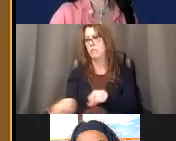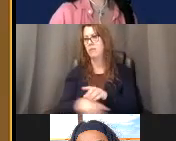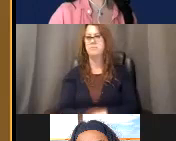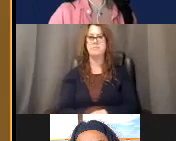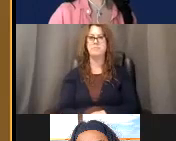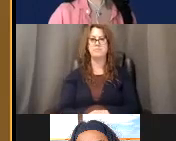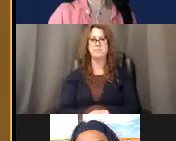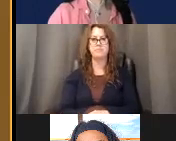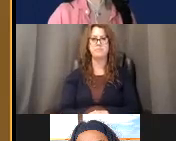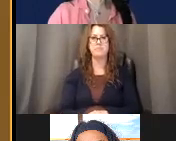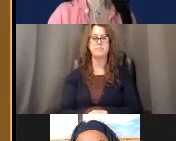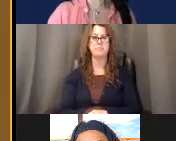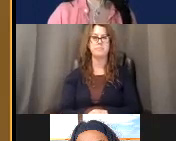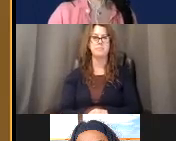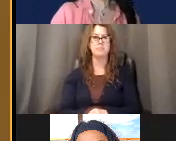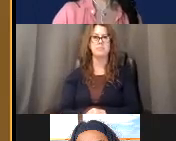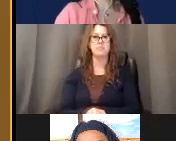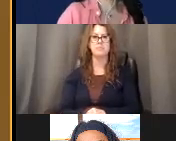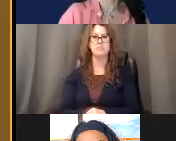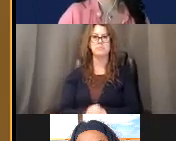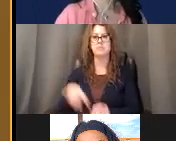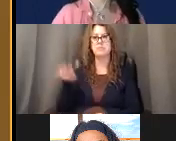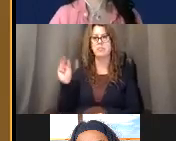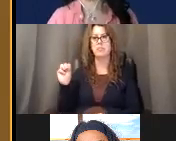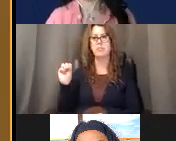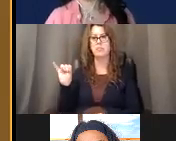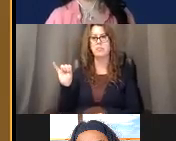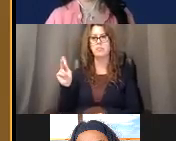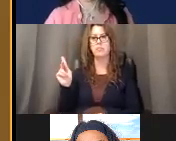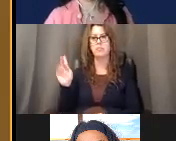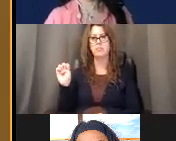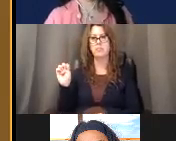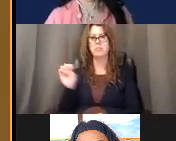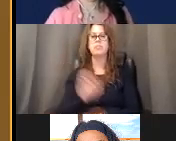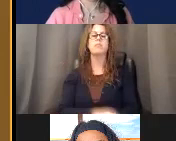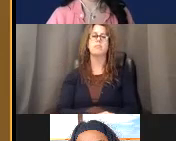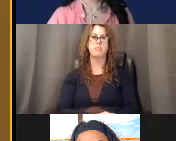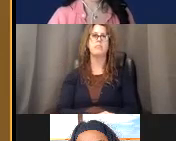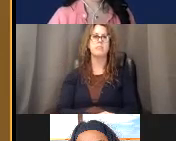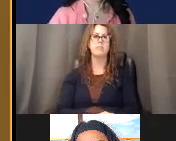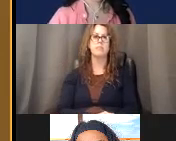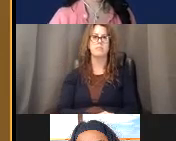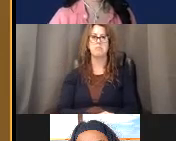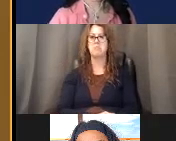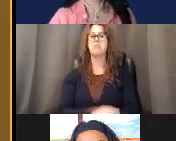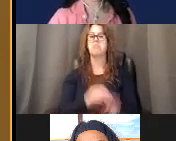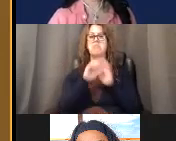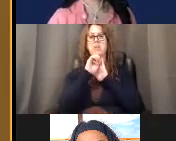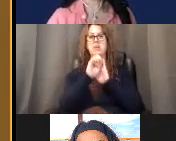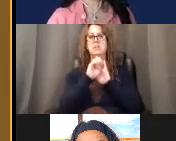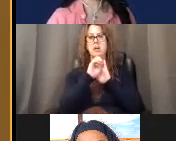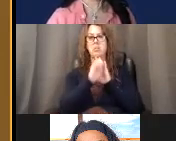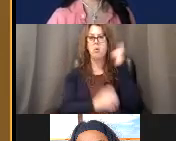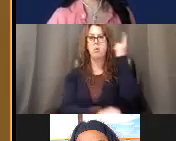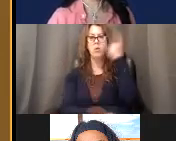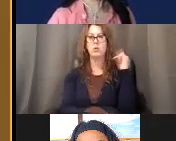We can go to the next. And to give you an example, right, of just what this looks like in practice, and this is a different context,